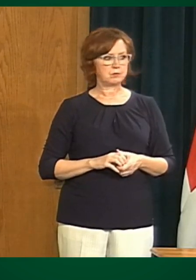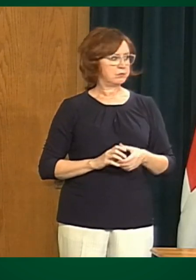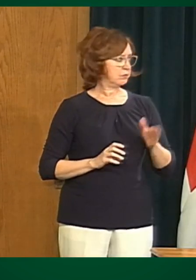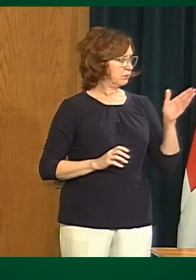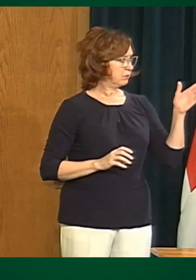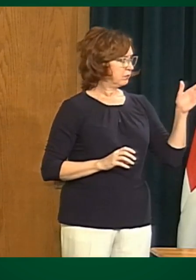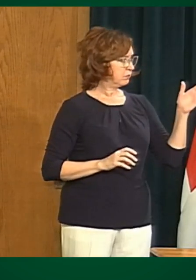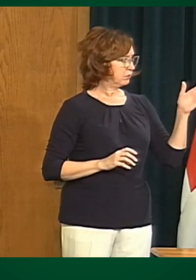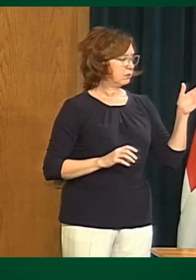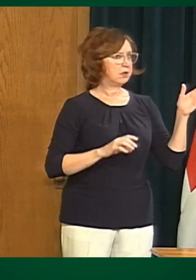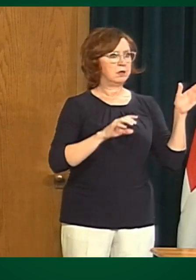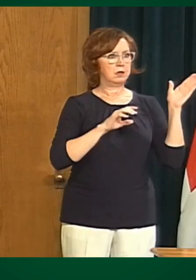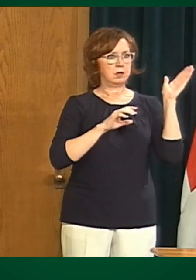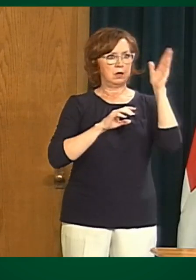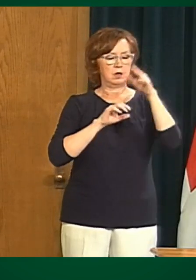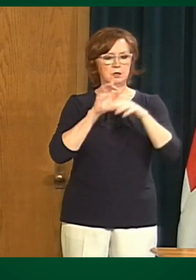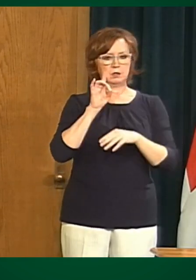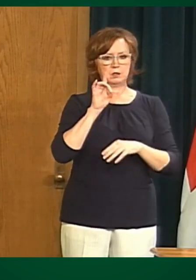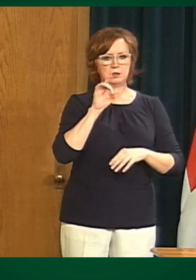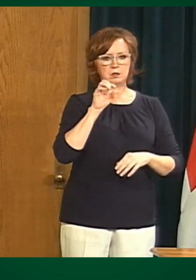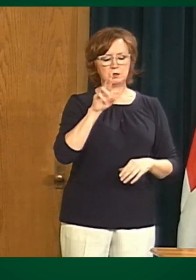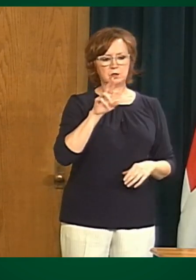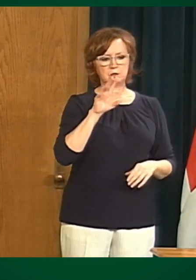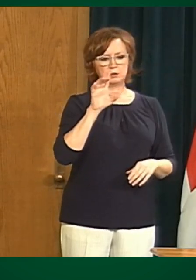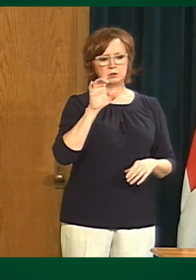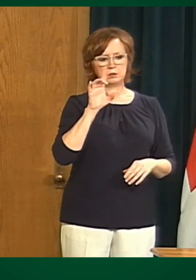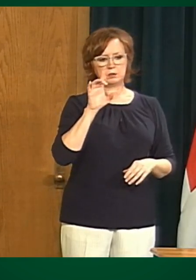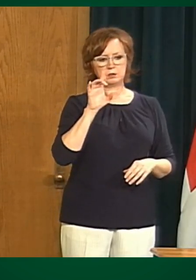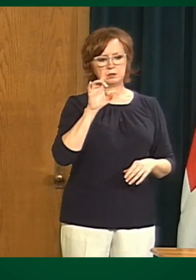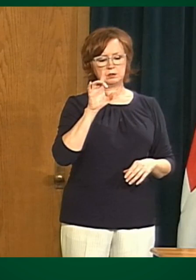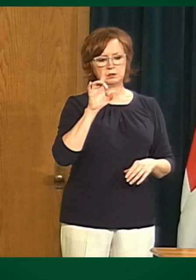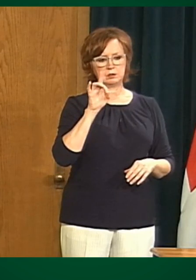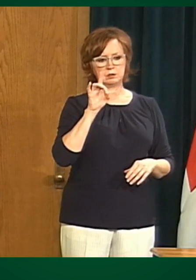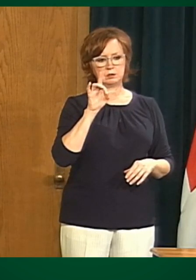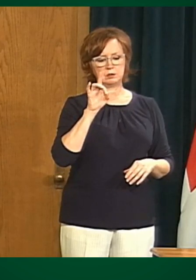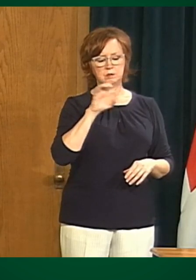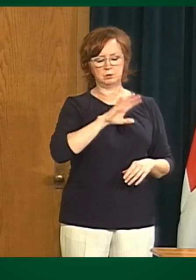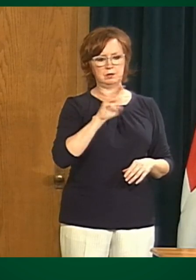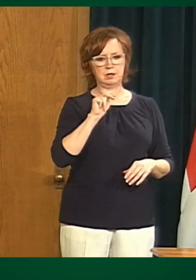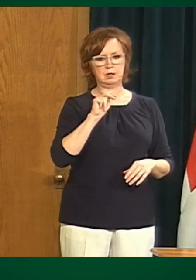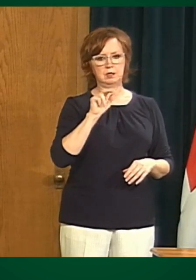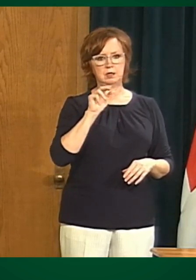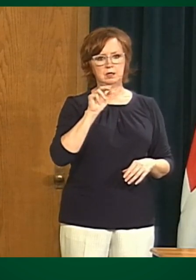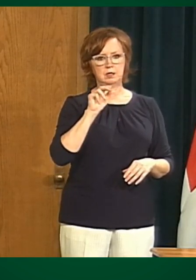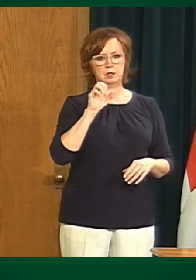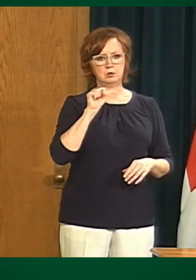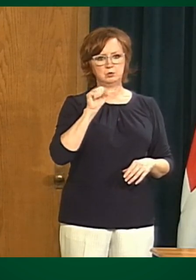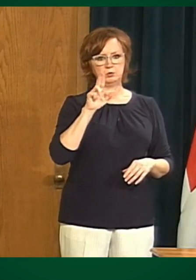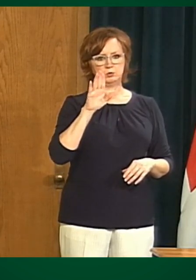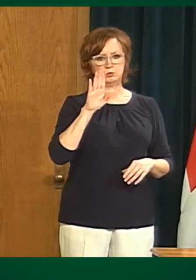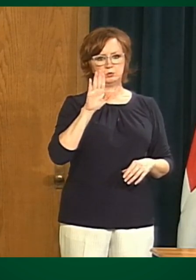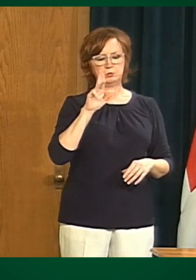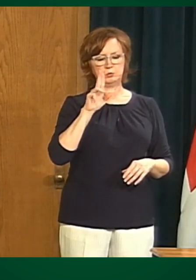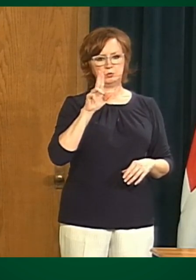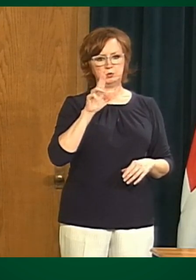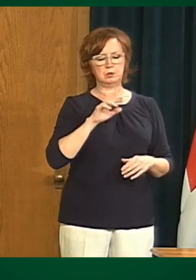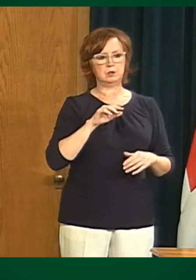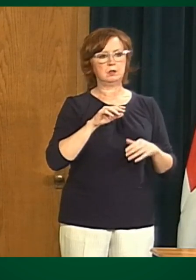Dr. Nsungu, could you maybe answer that, and then Scott Livingstone can also add to that?